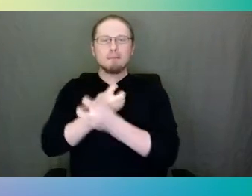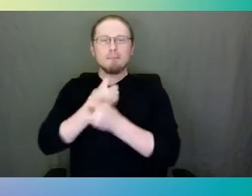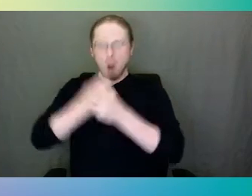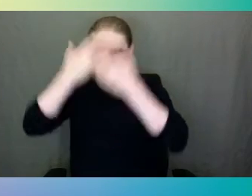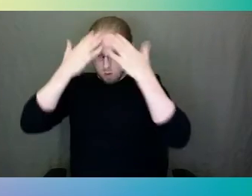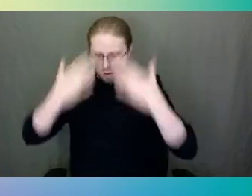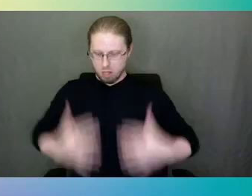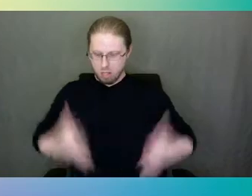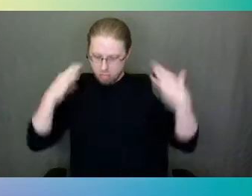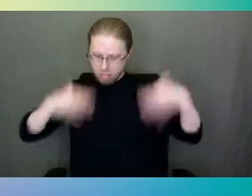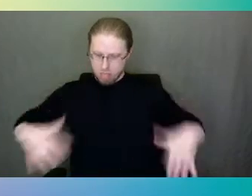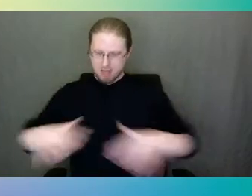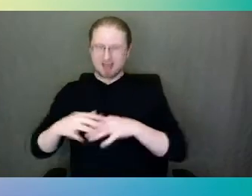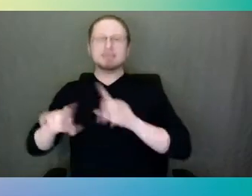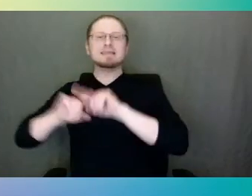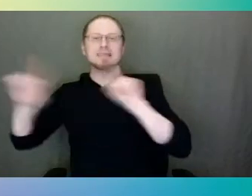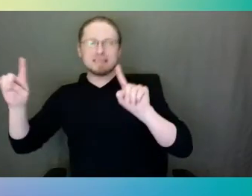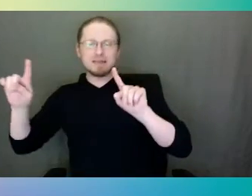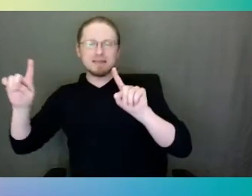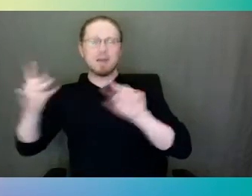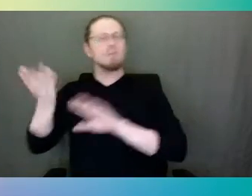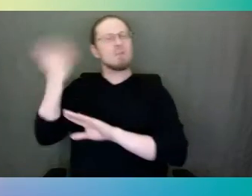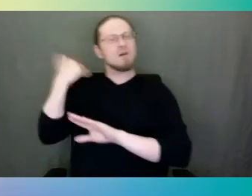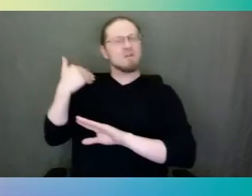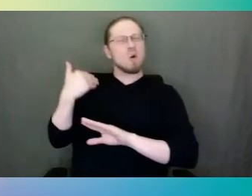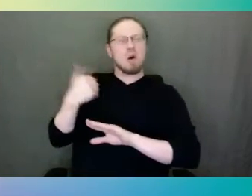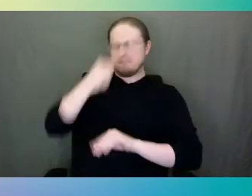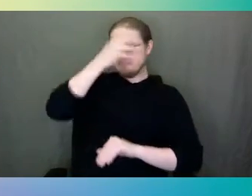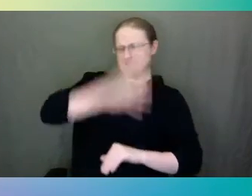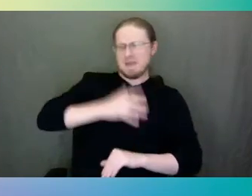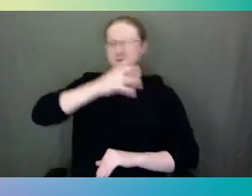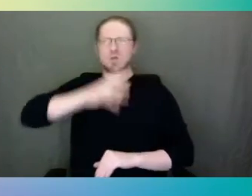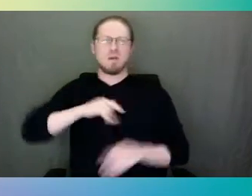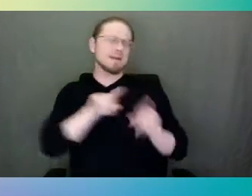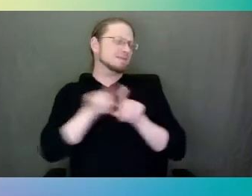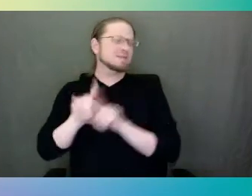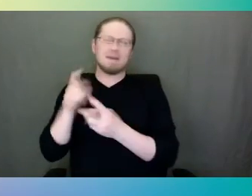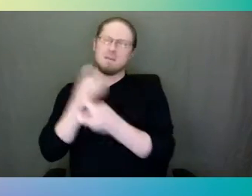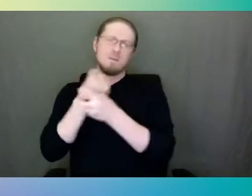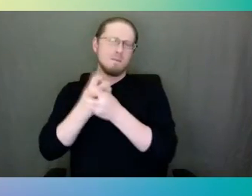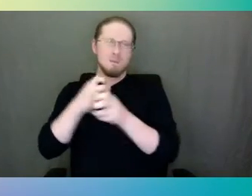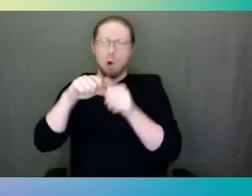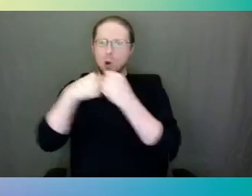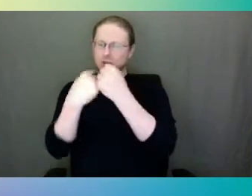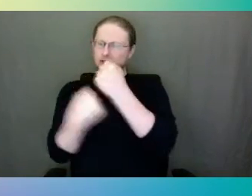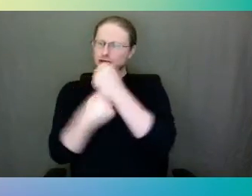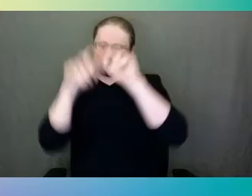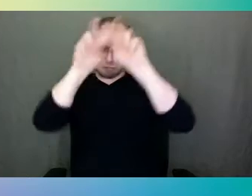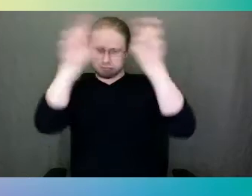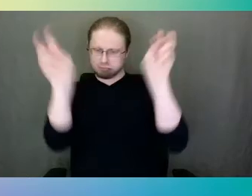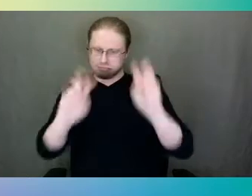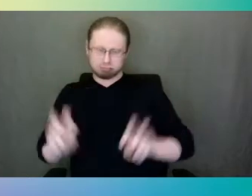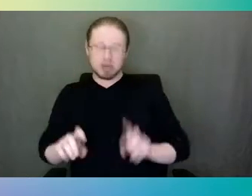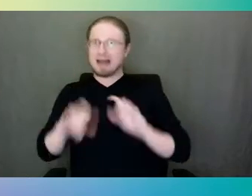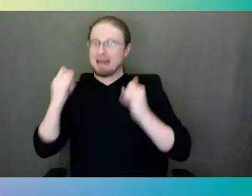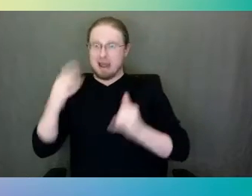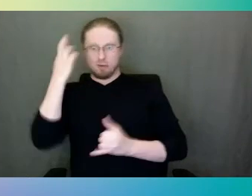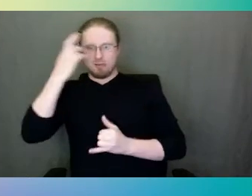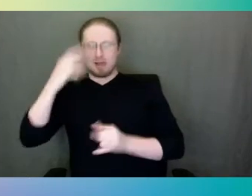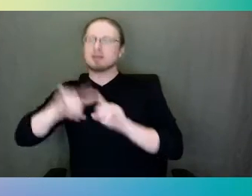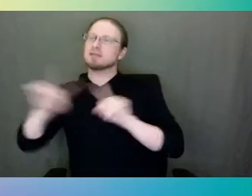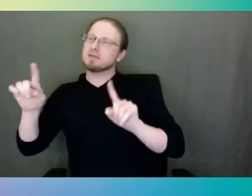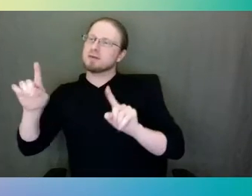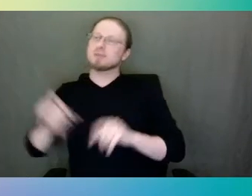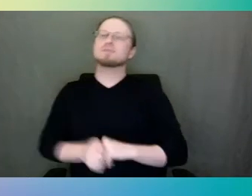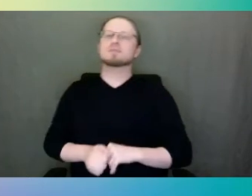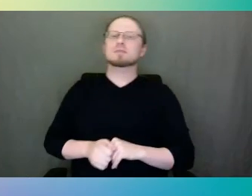human skeleton. So now the lines are no longer that male and female is because this imbalance of these humors in the